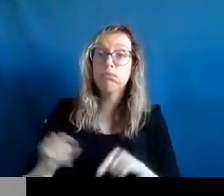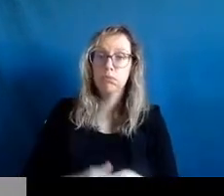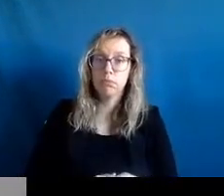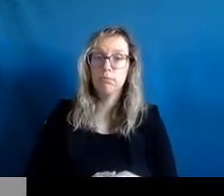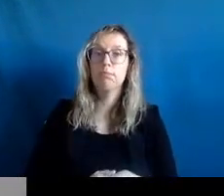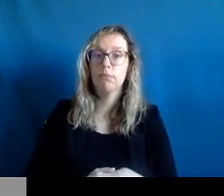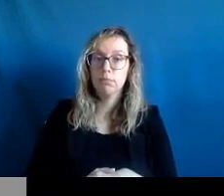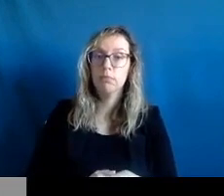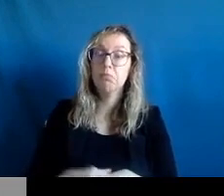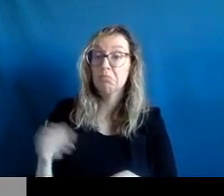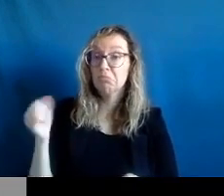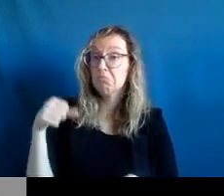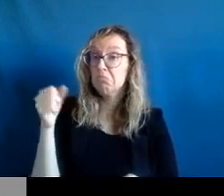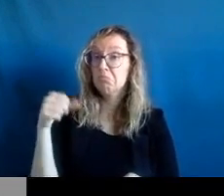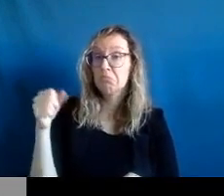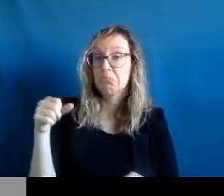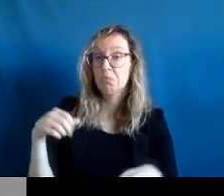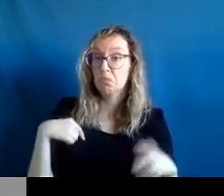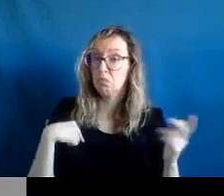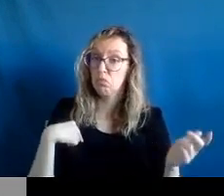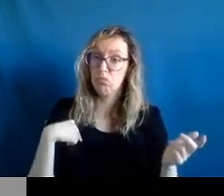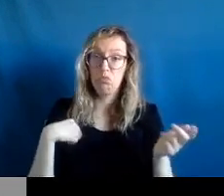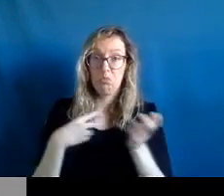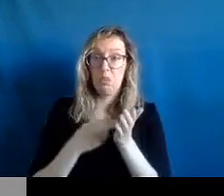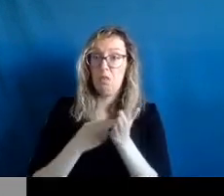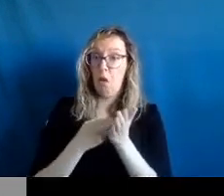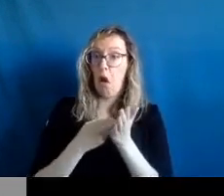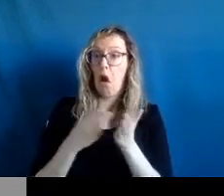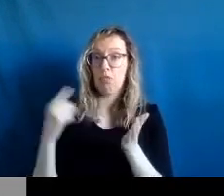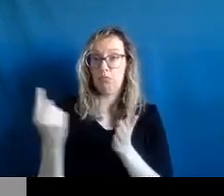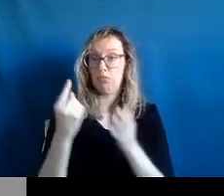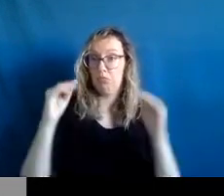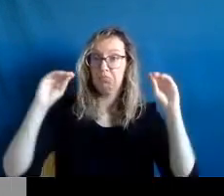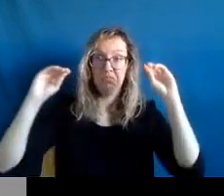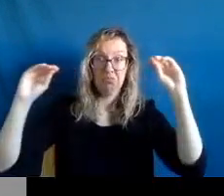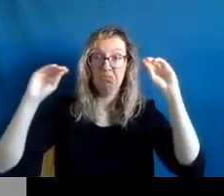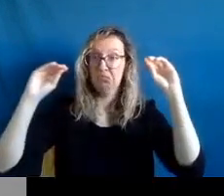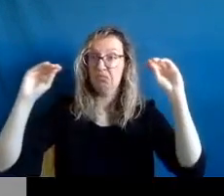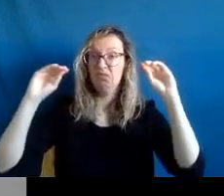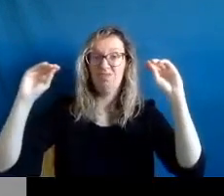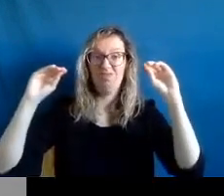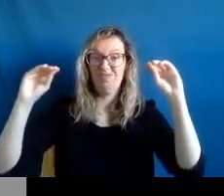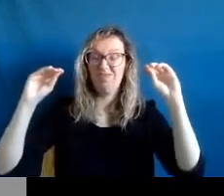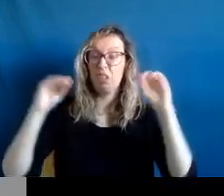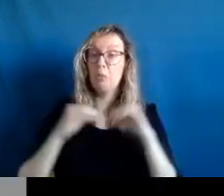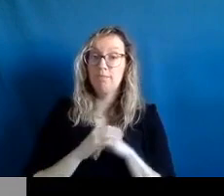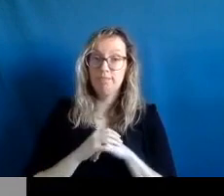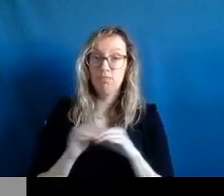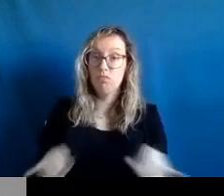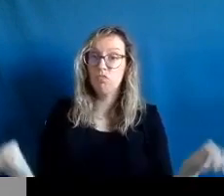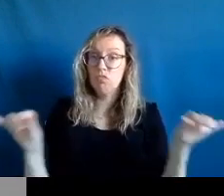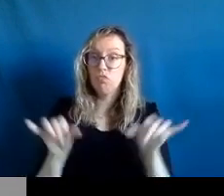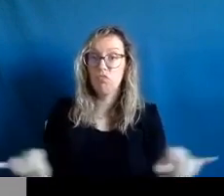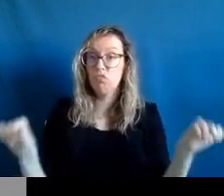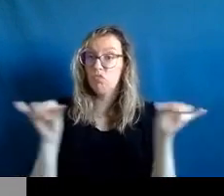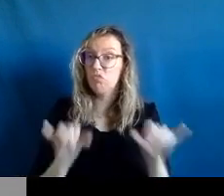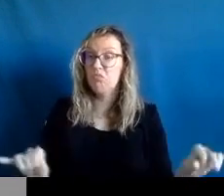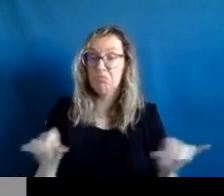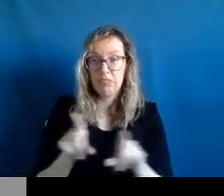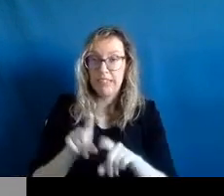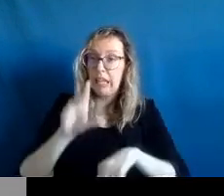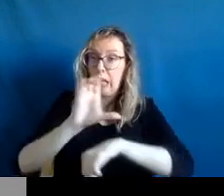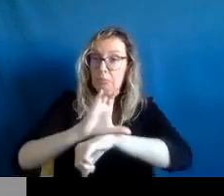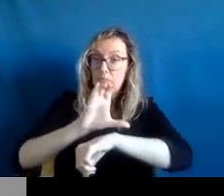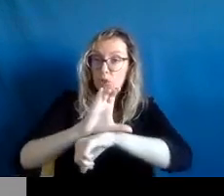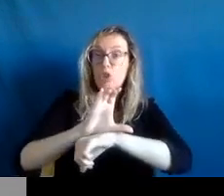the world. I've always taught in synagogues and in the temple, where all the Jews gather. I've said